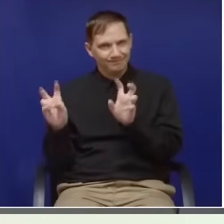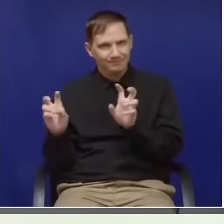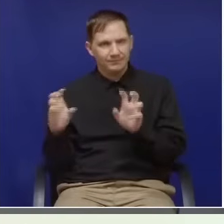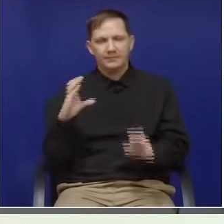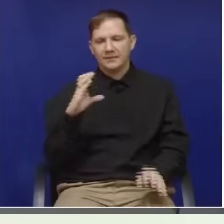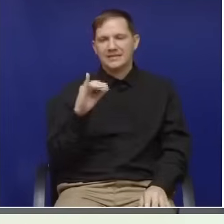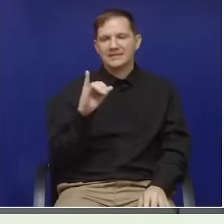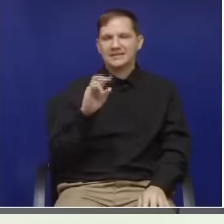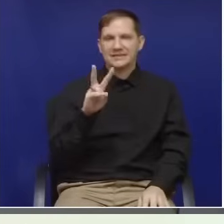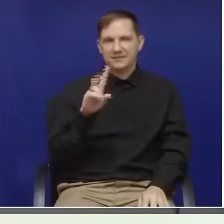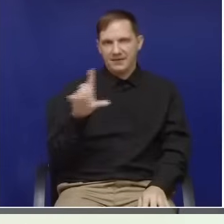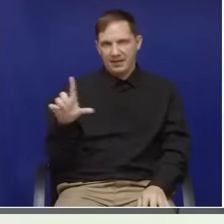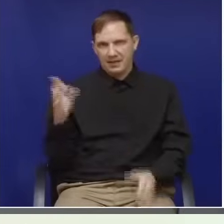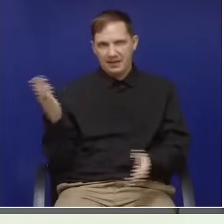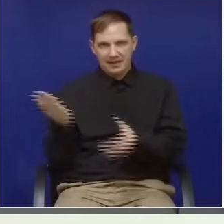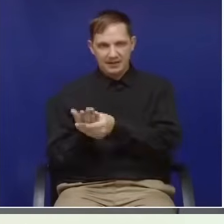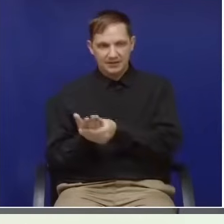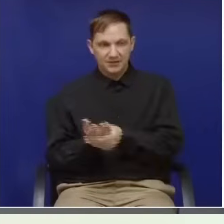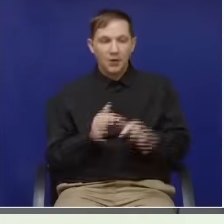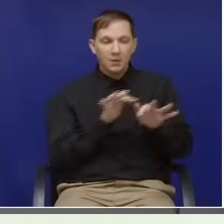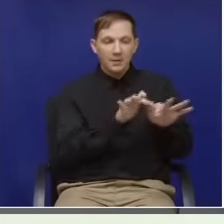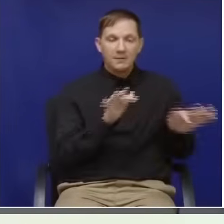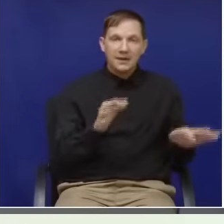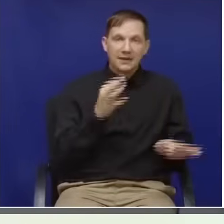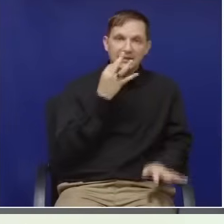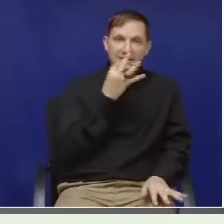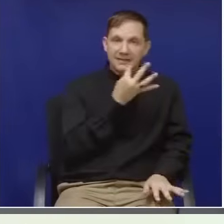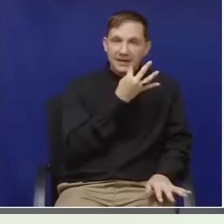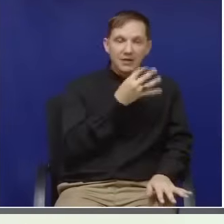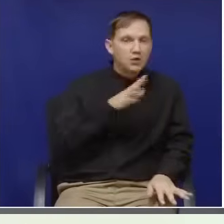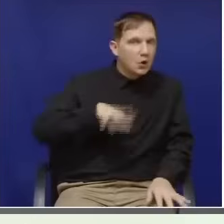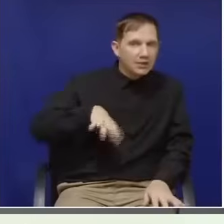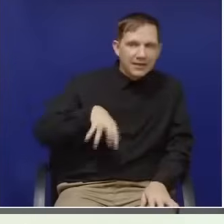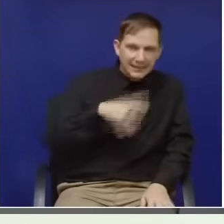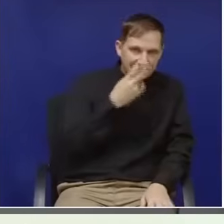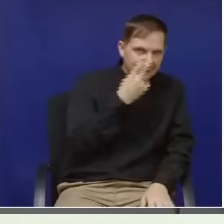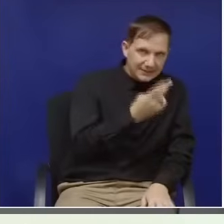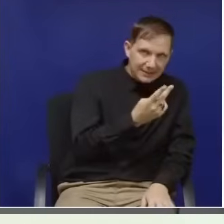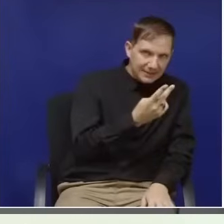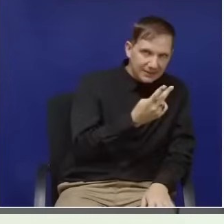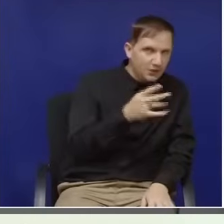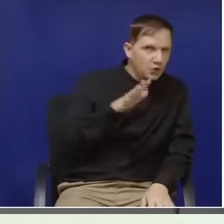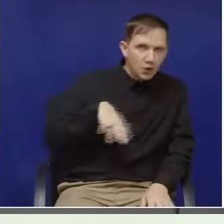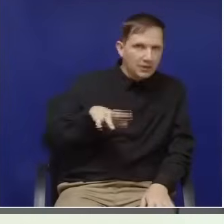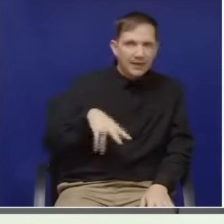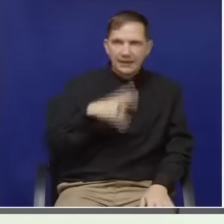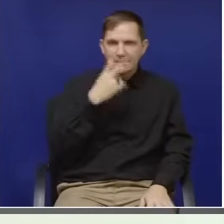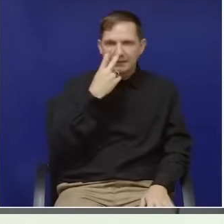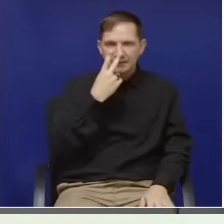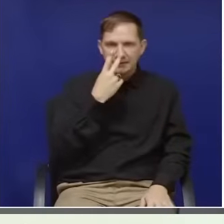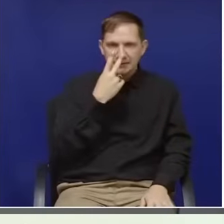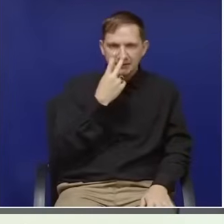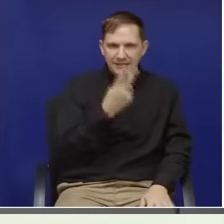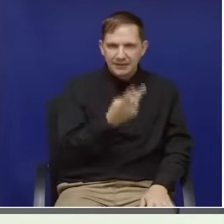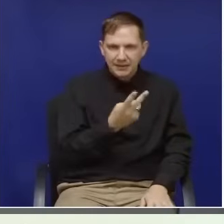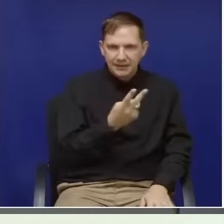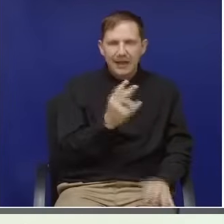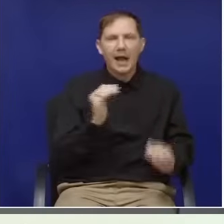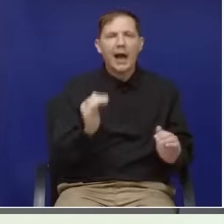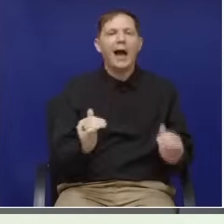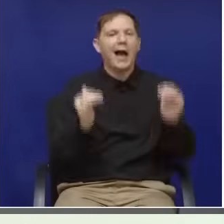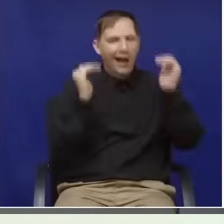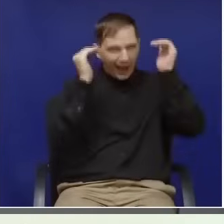abakakayiboni le court online baba bethetha ngento ukuthi pha ku-magistrates ayikakafiki, pha ku-high